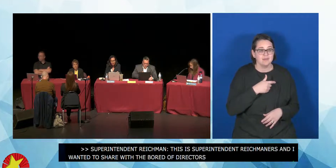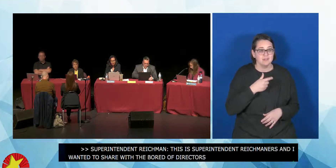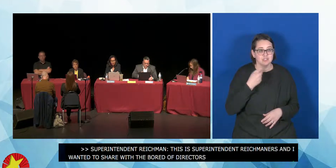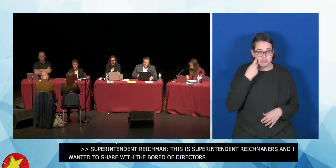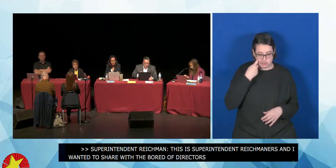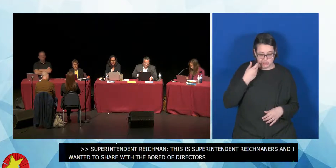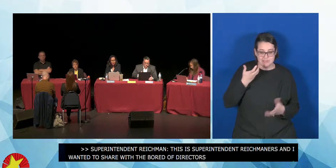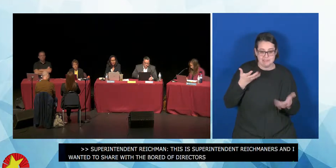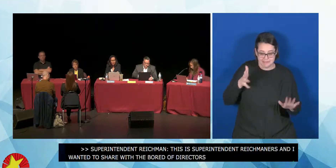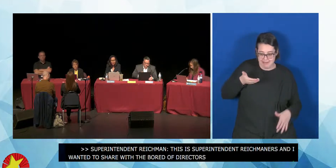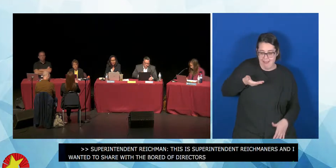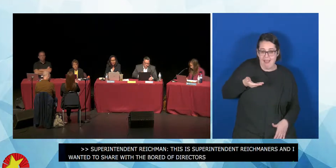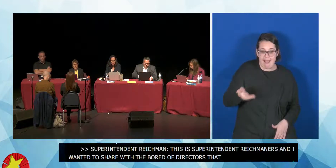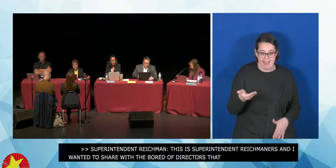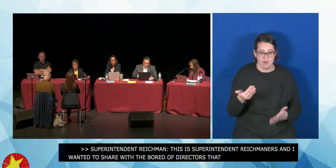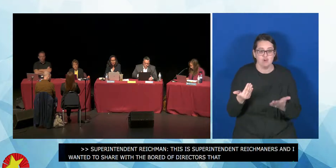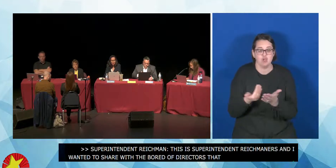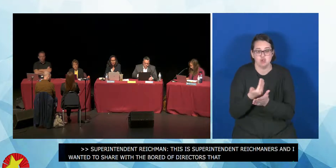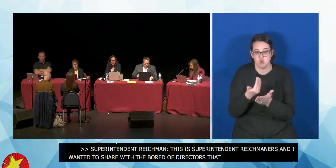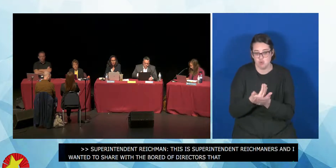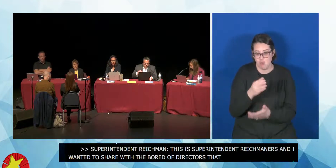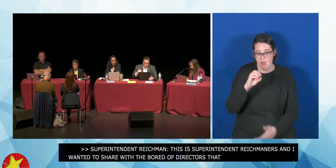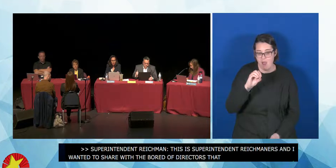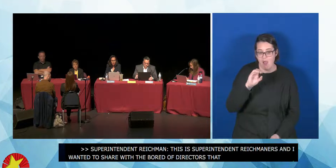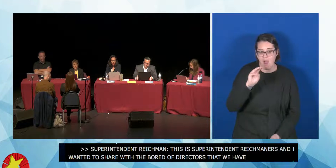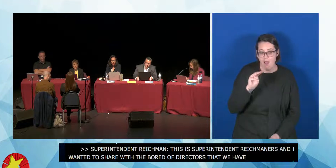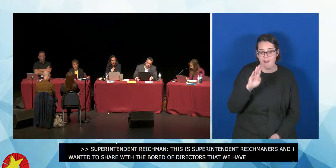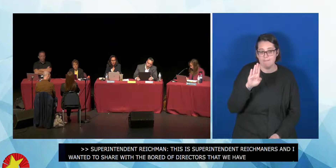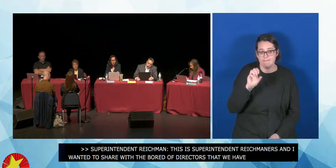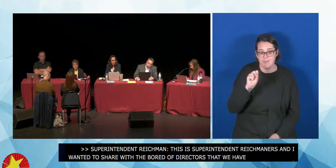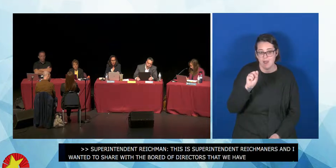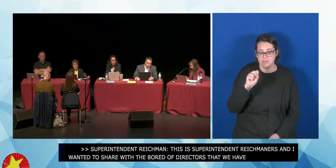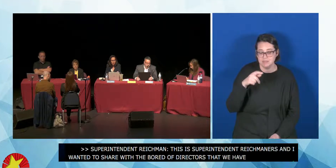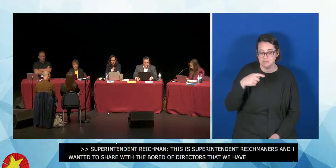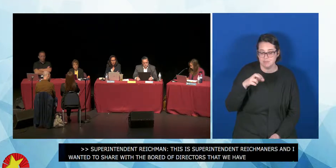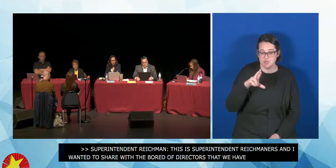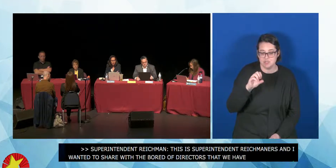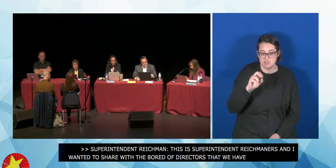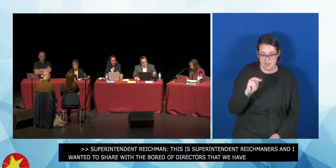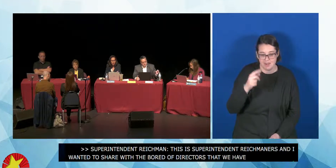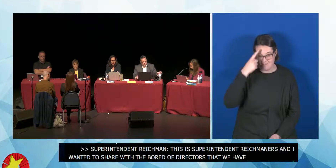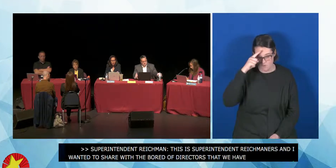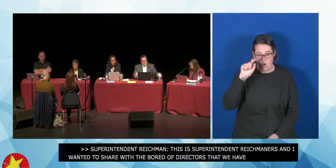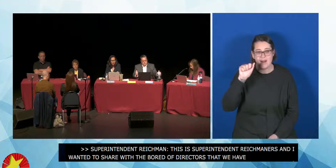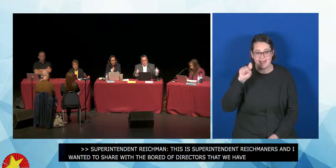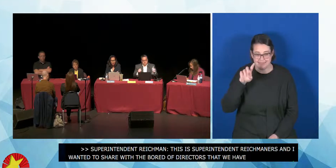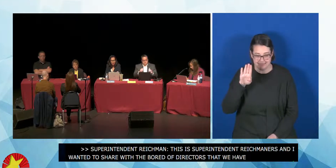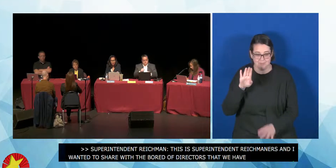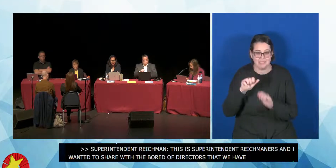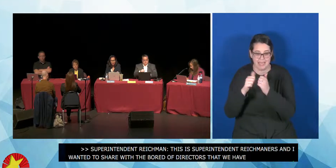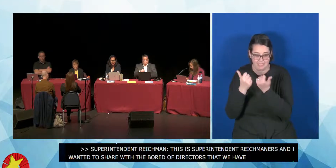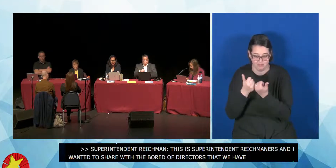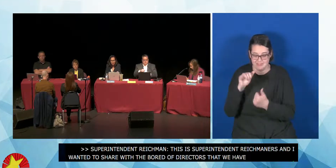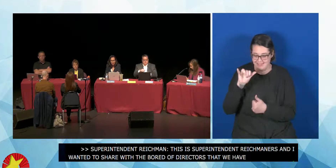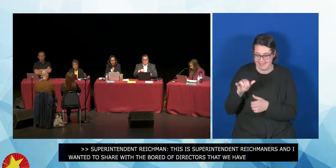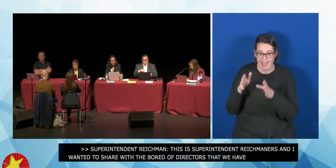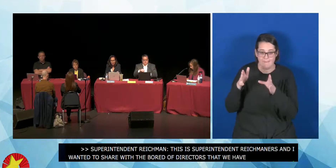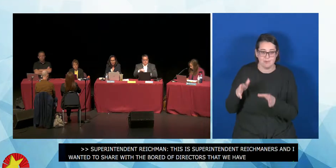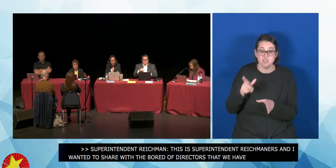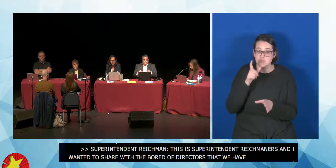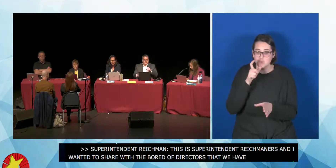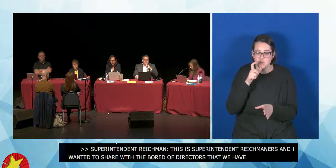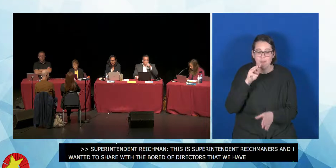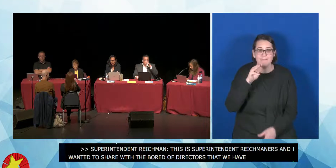a new ombudsperson for ASTB. This person is Miss